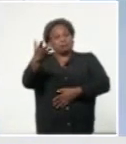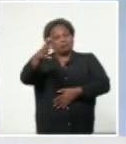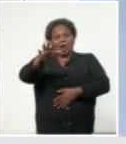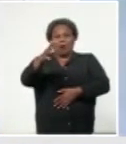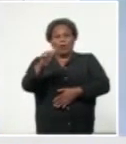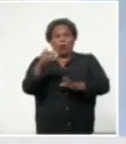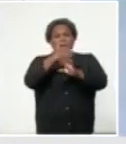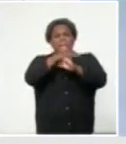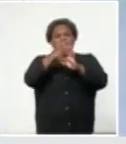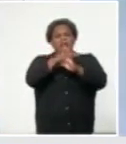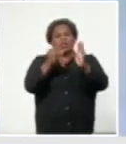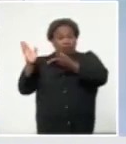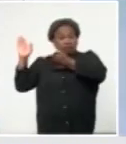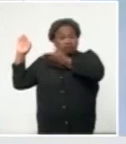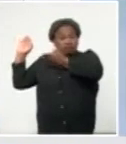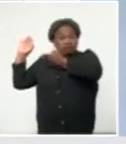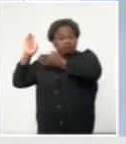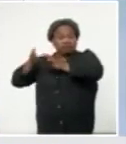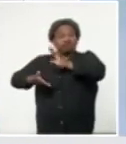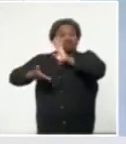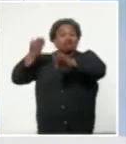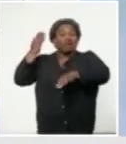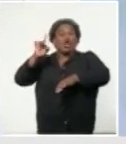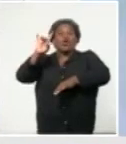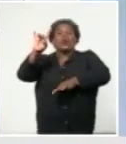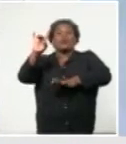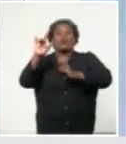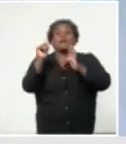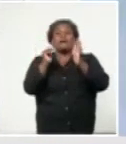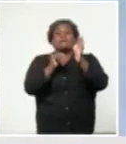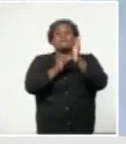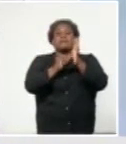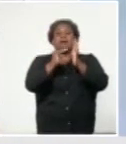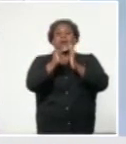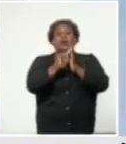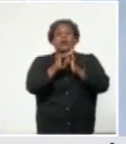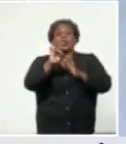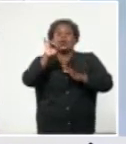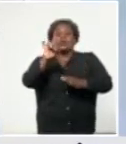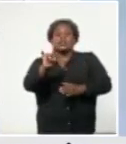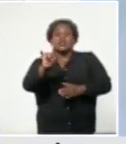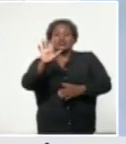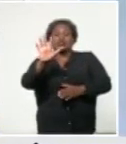Yesterday, 4,621 people died, reaching